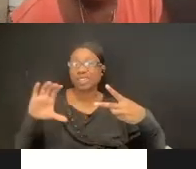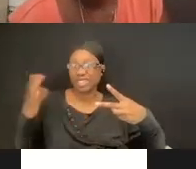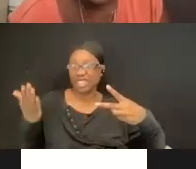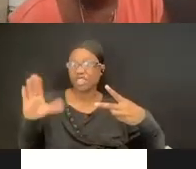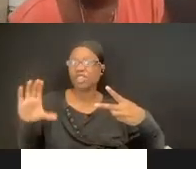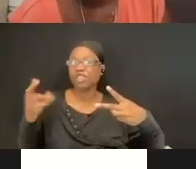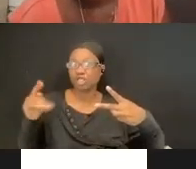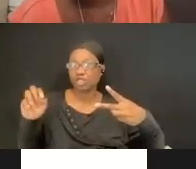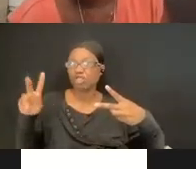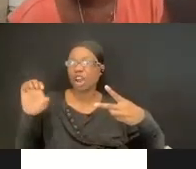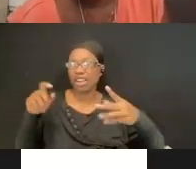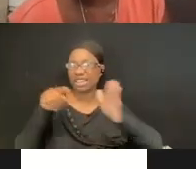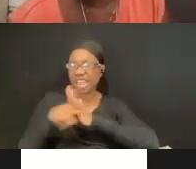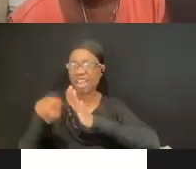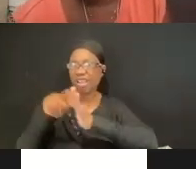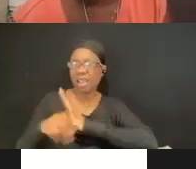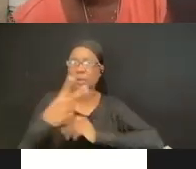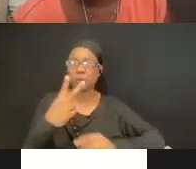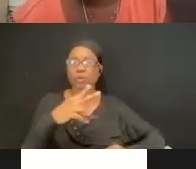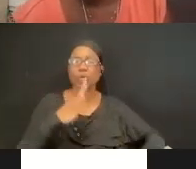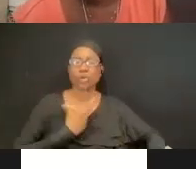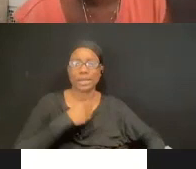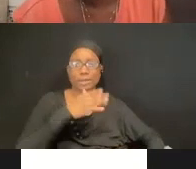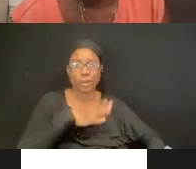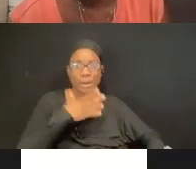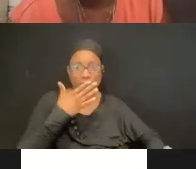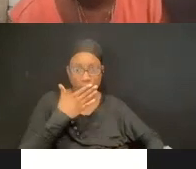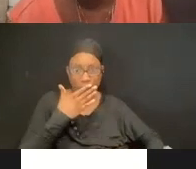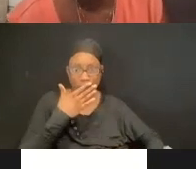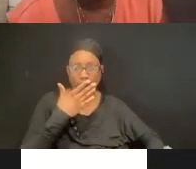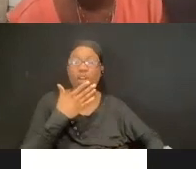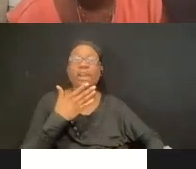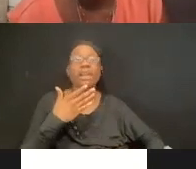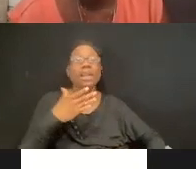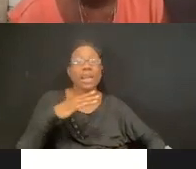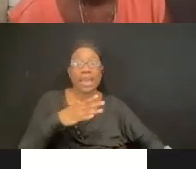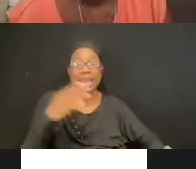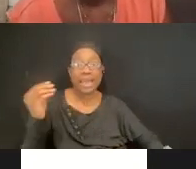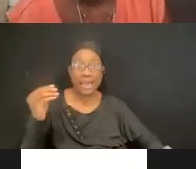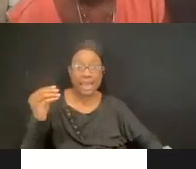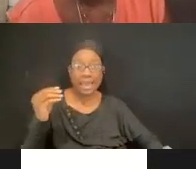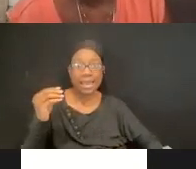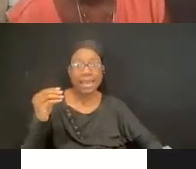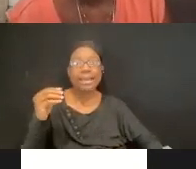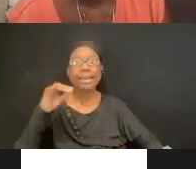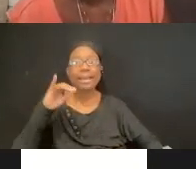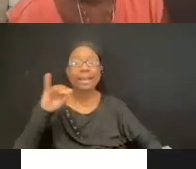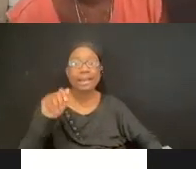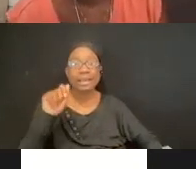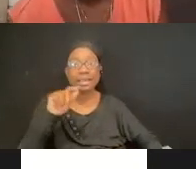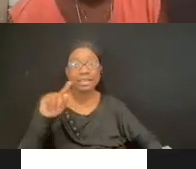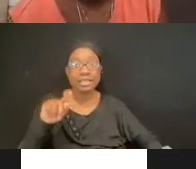of back to back. And Jasleen Castro actually was not killed, but she passed away